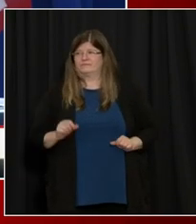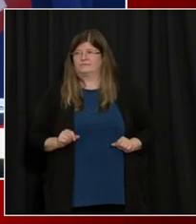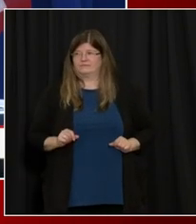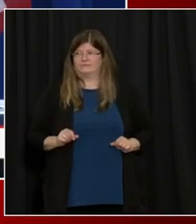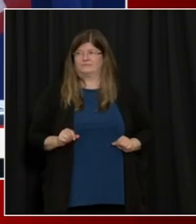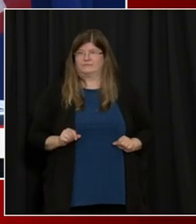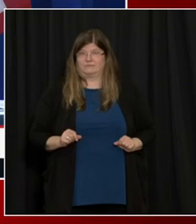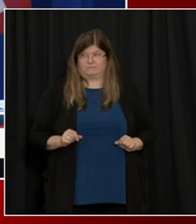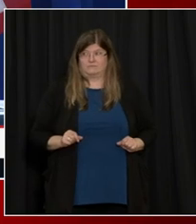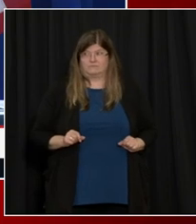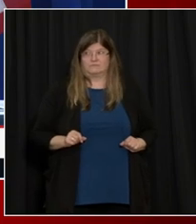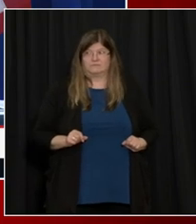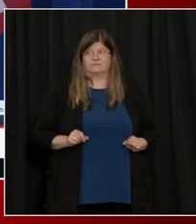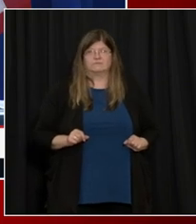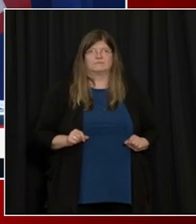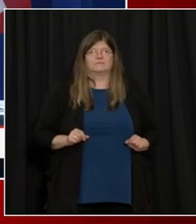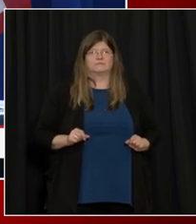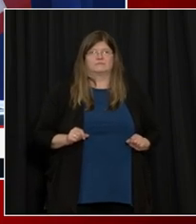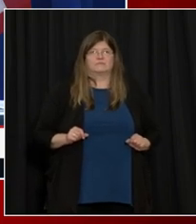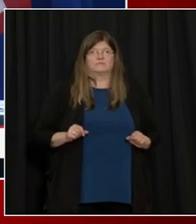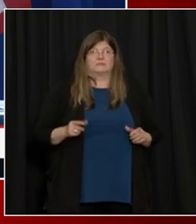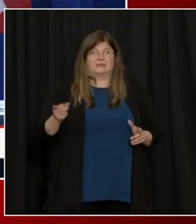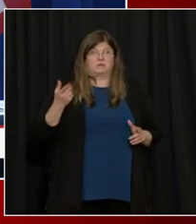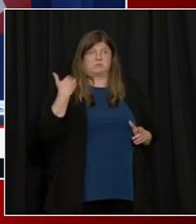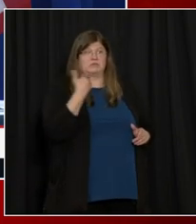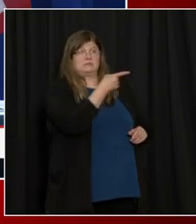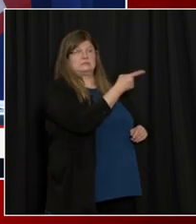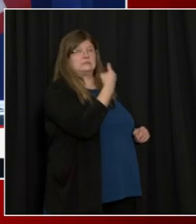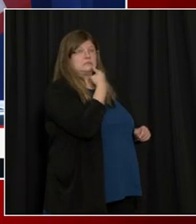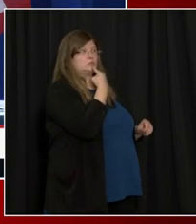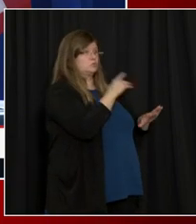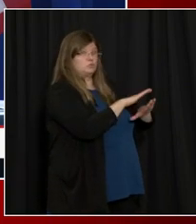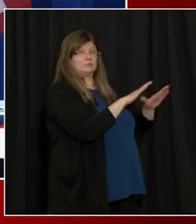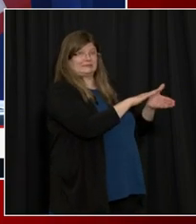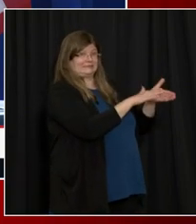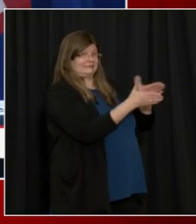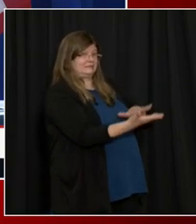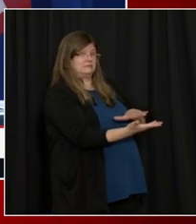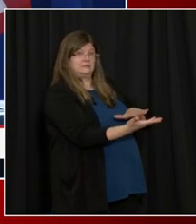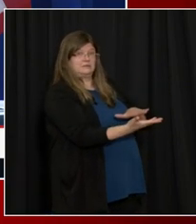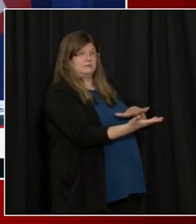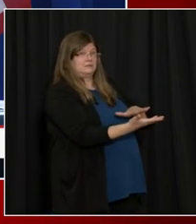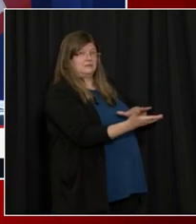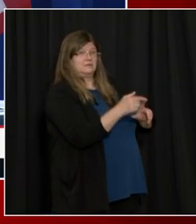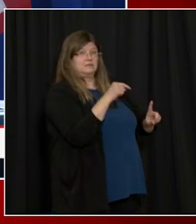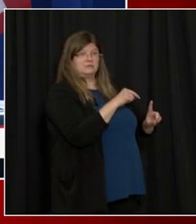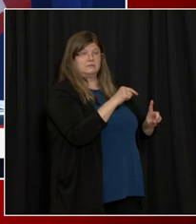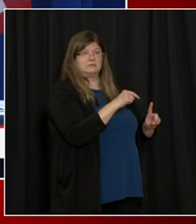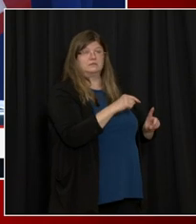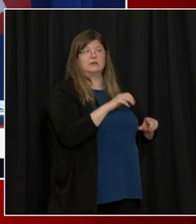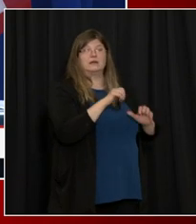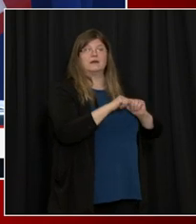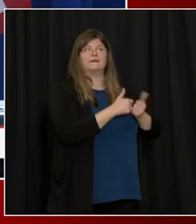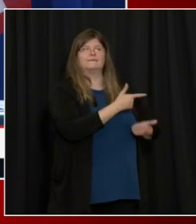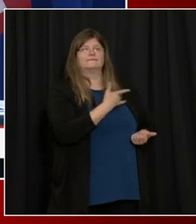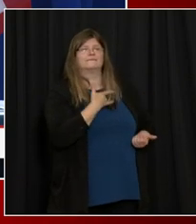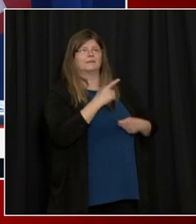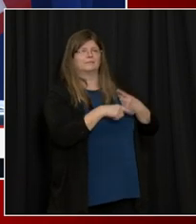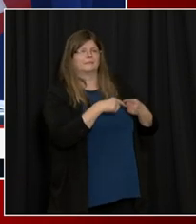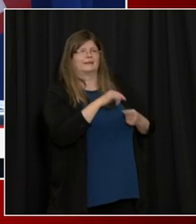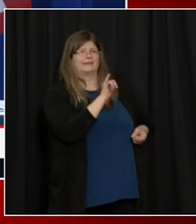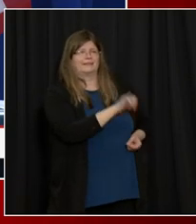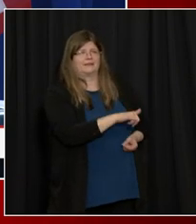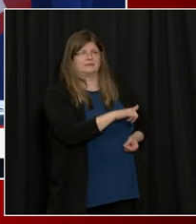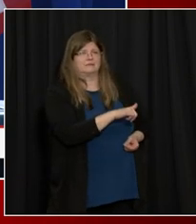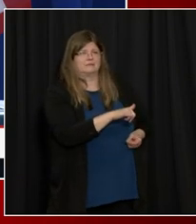recently any day when you said no deaths. How do you feel about that fact that you were able to say that today? I feel good about it. I